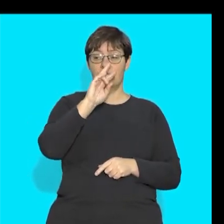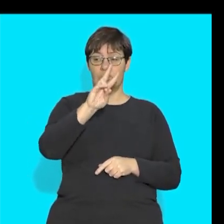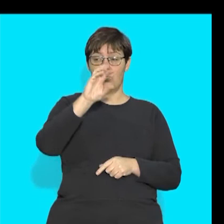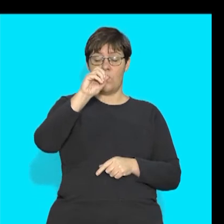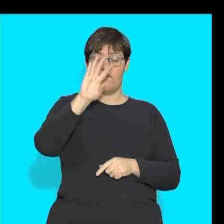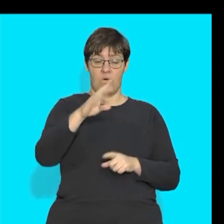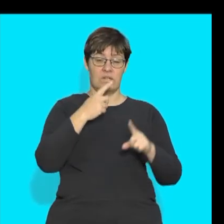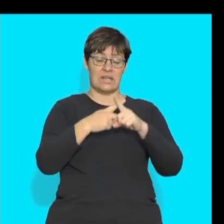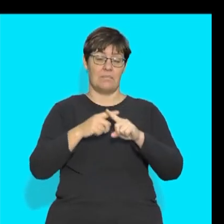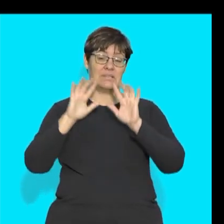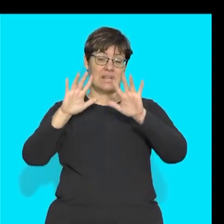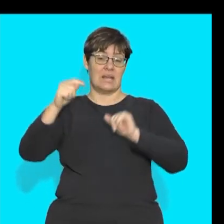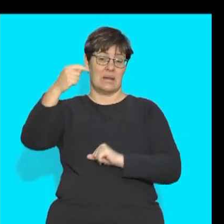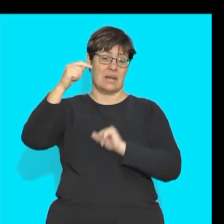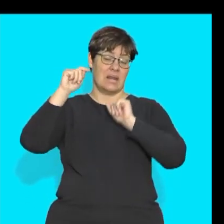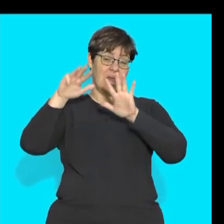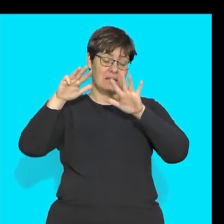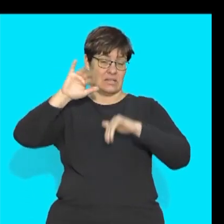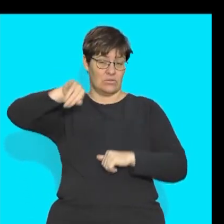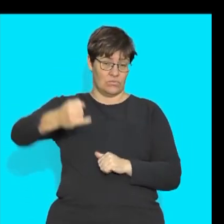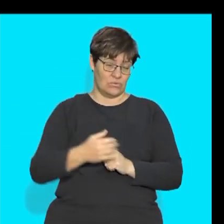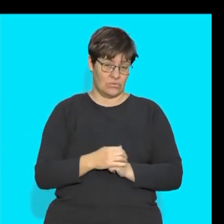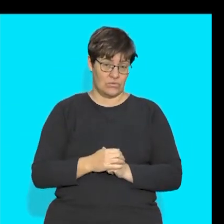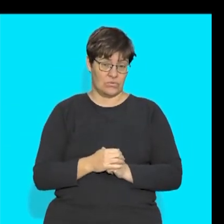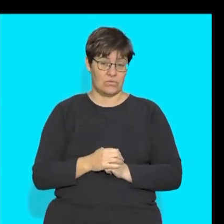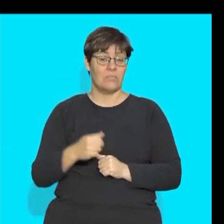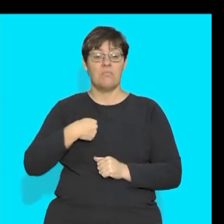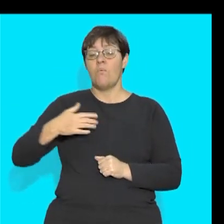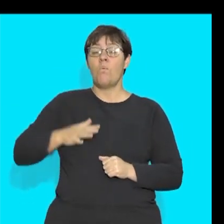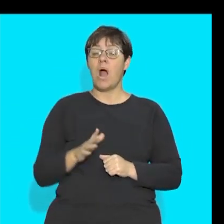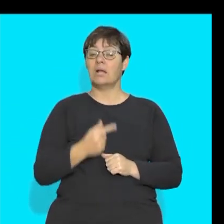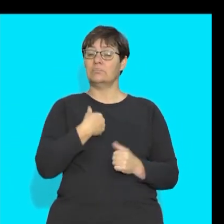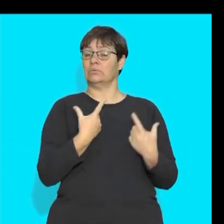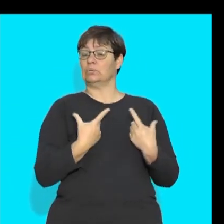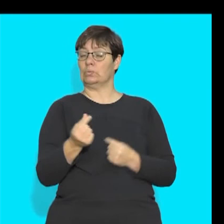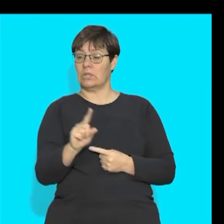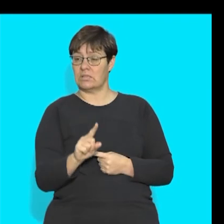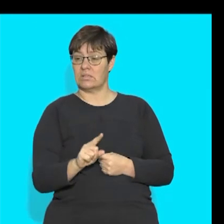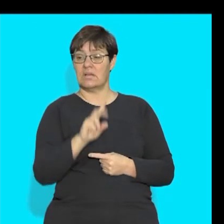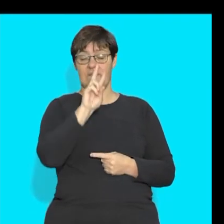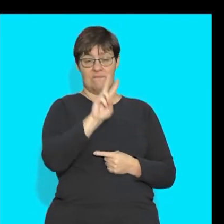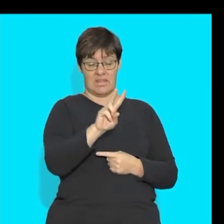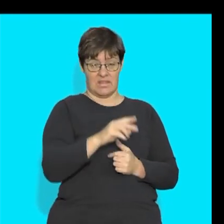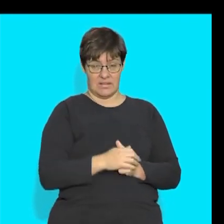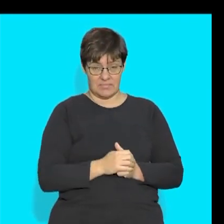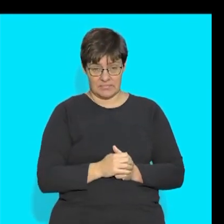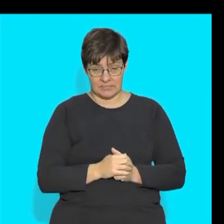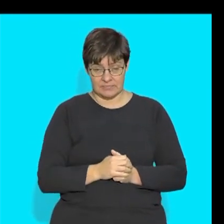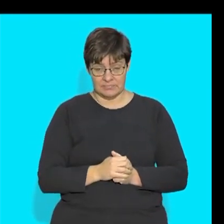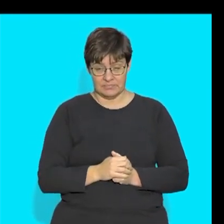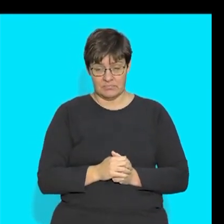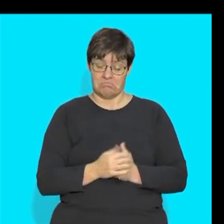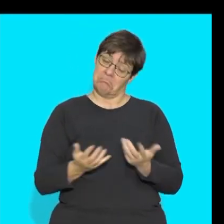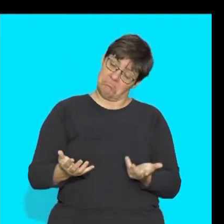3,204 times 10 to the minus 19 joules, and they want the